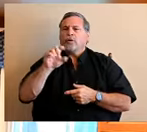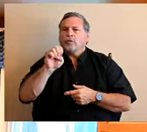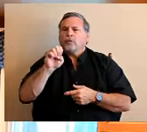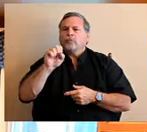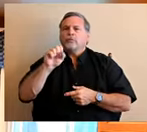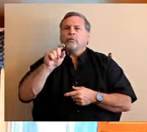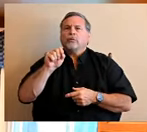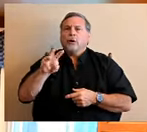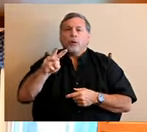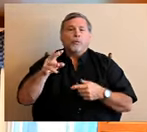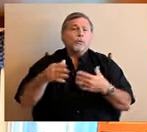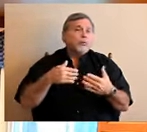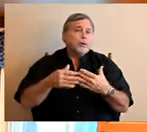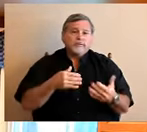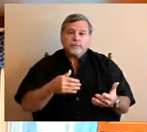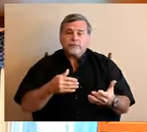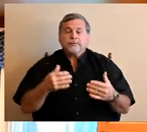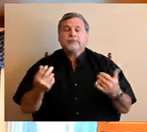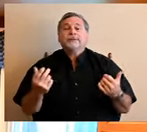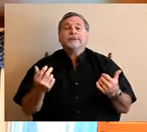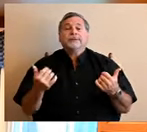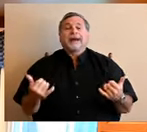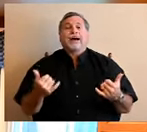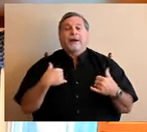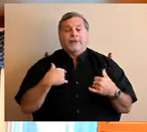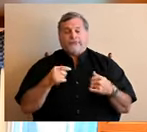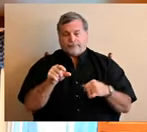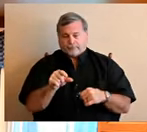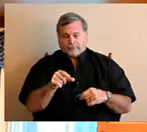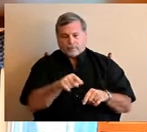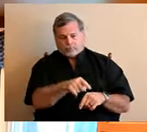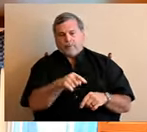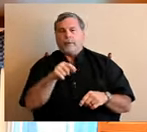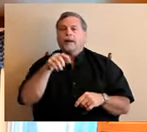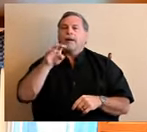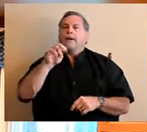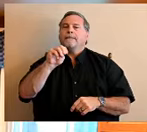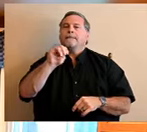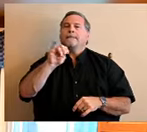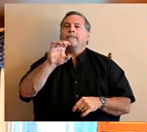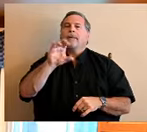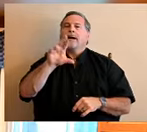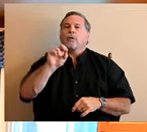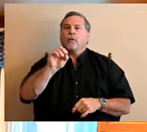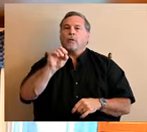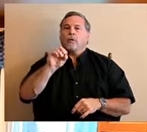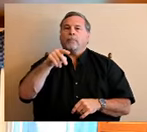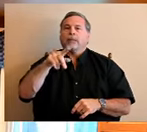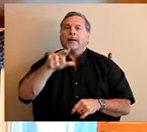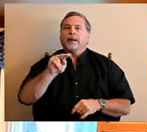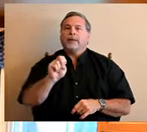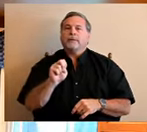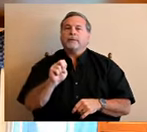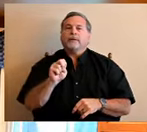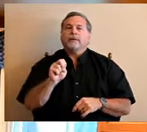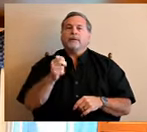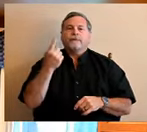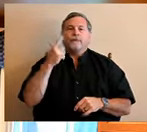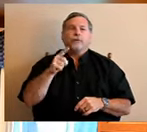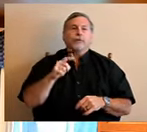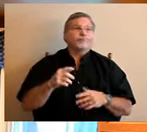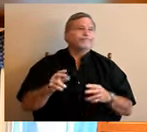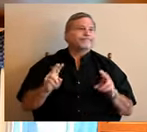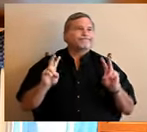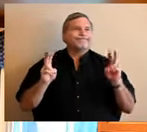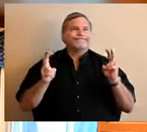coleslaw. Well, today they've also made microplanes, and these are used when you're trying to do putting a zest on your food